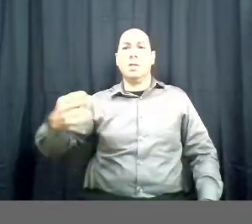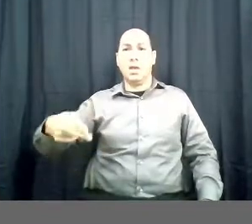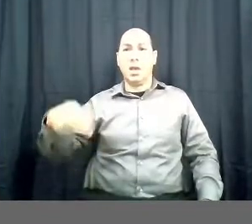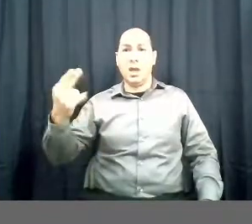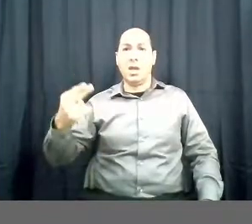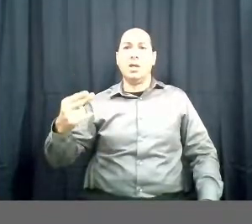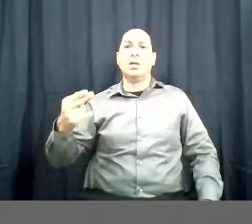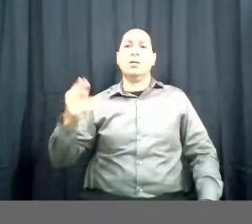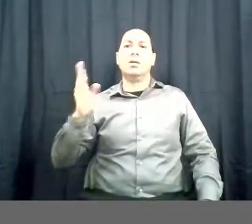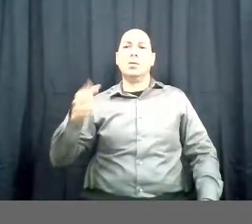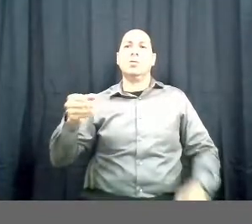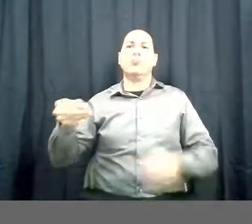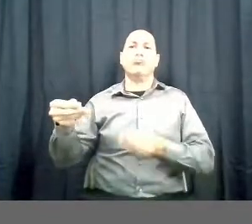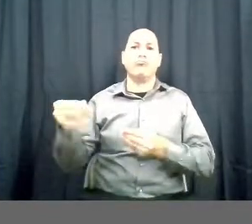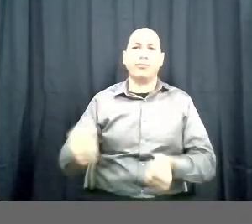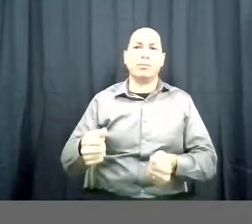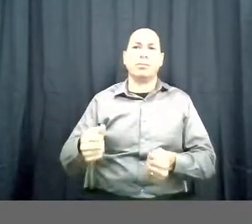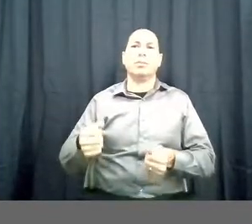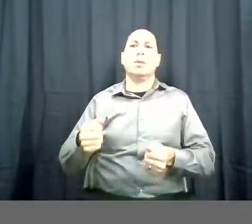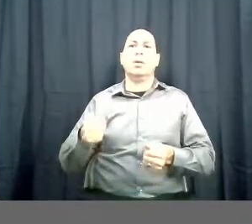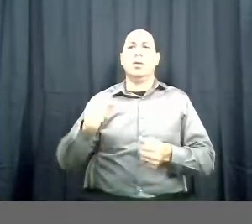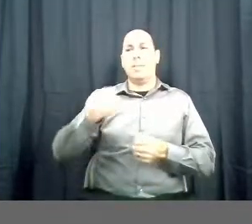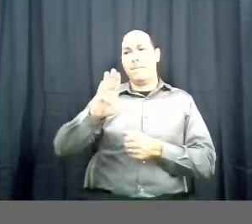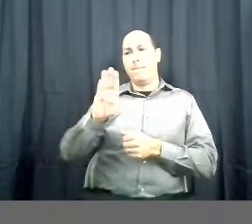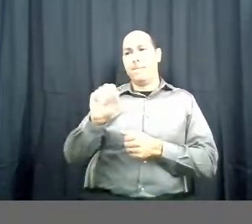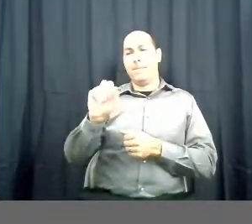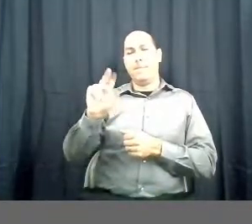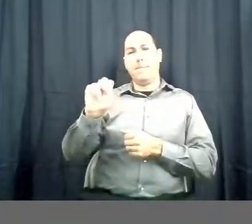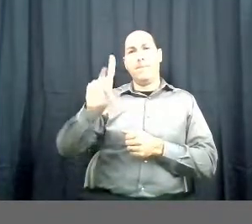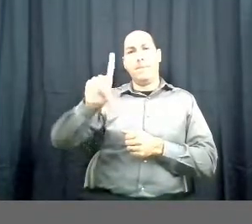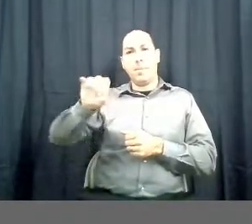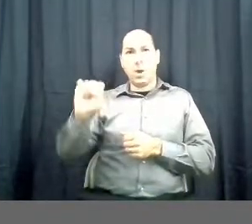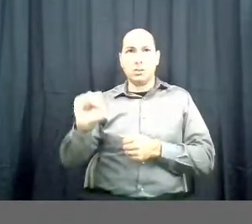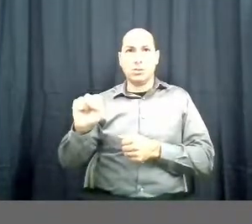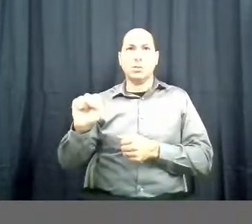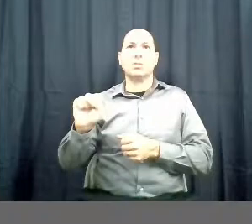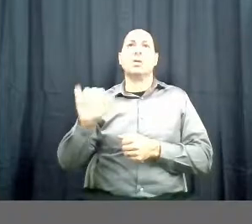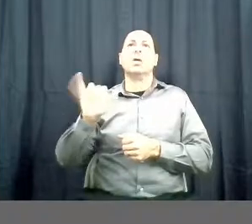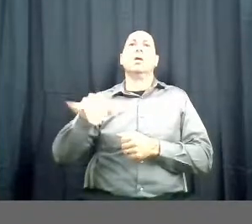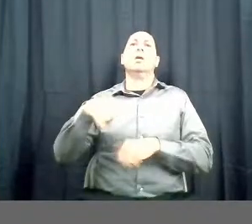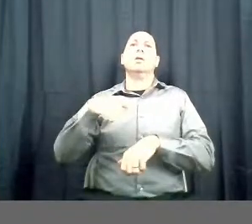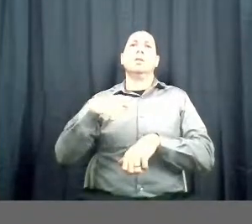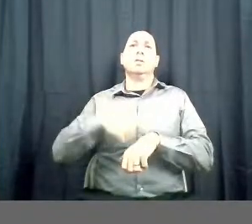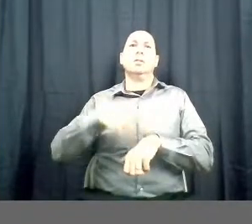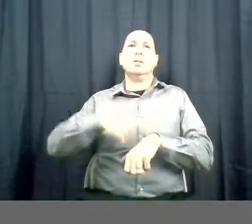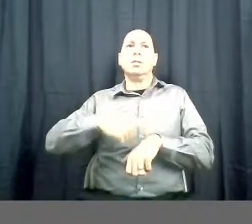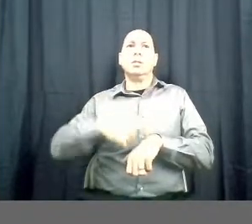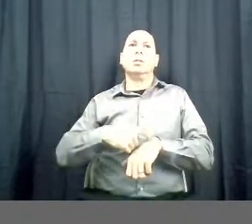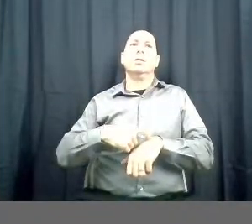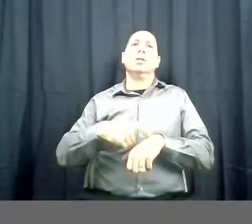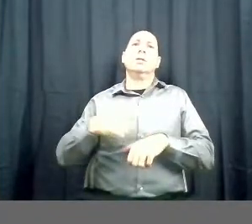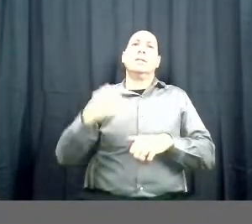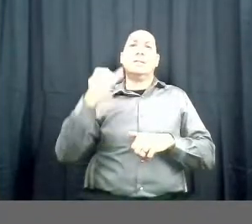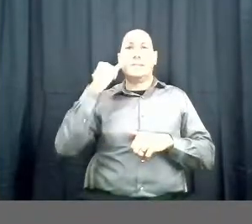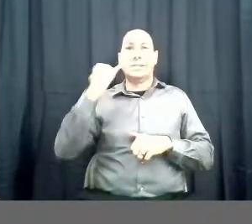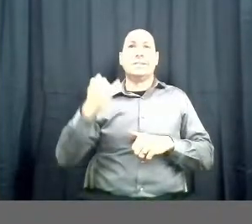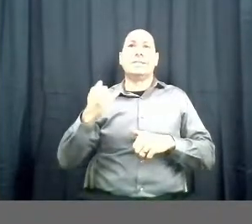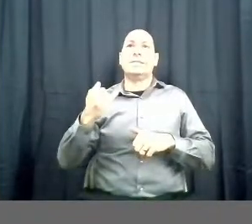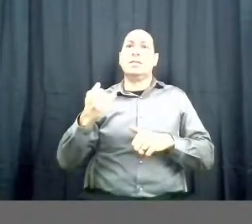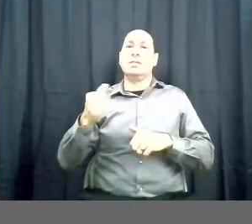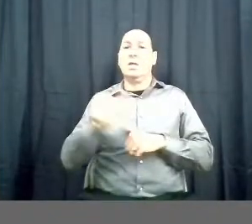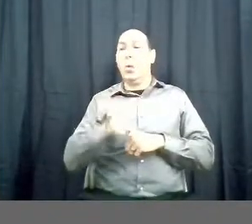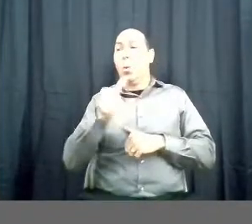outstanding PRASA bonds, subject to market conditions at the time of issuance. Given the lack of updated disclosure among other